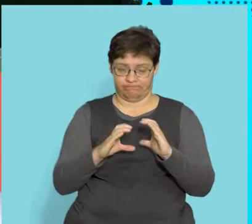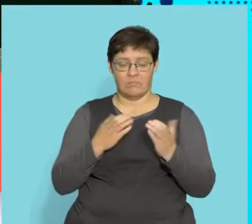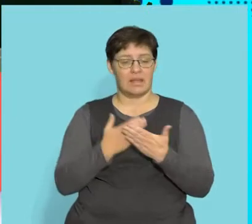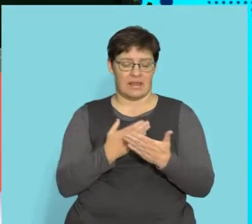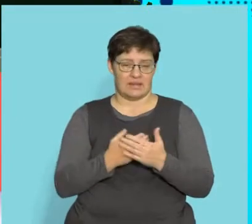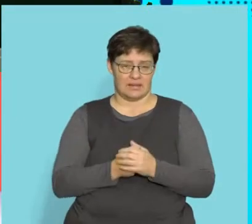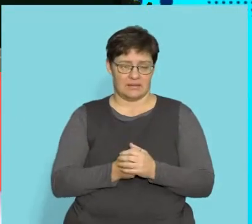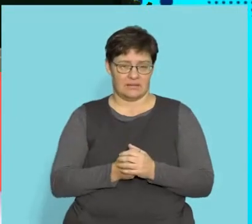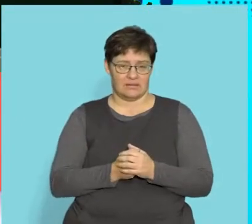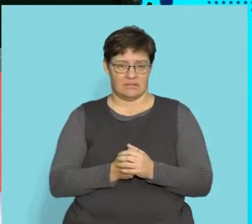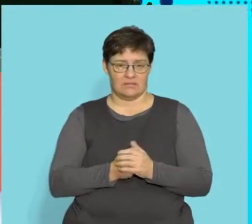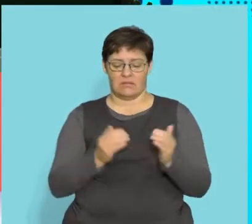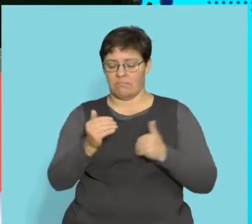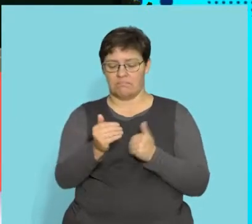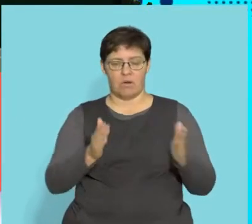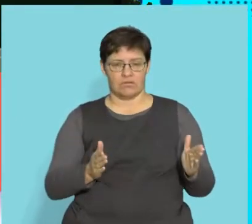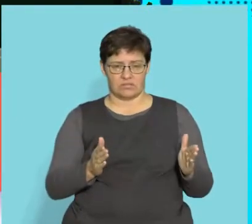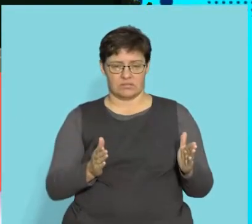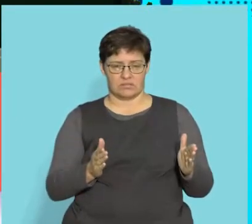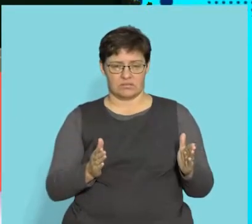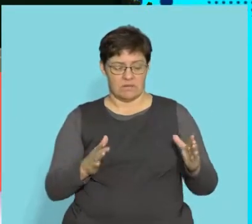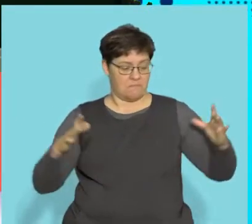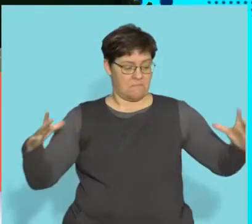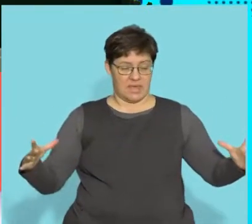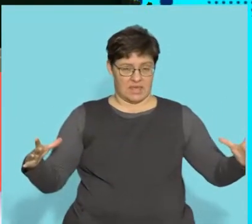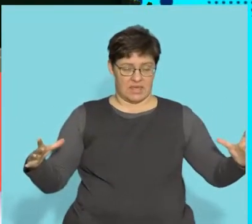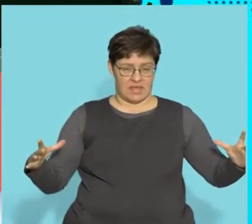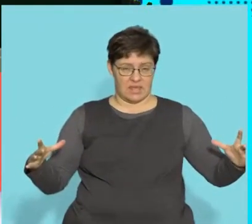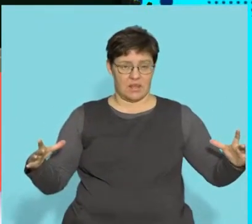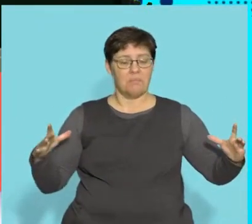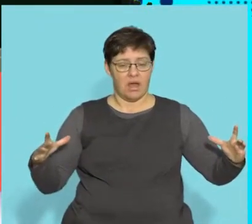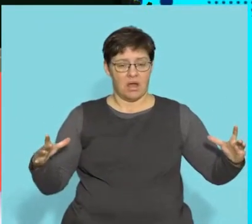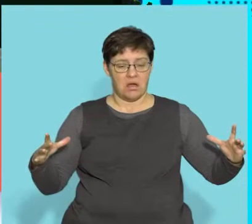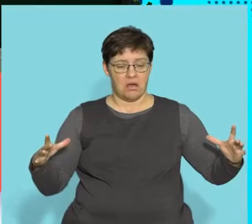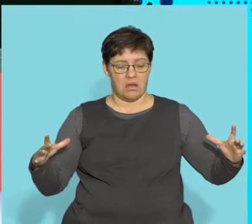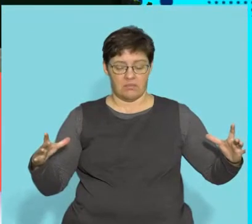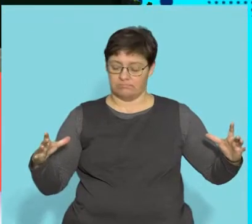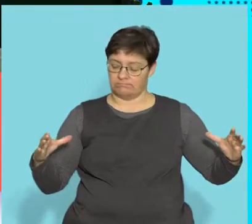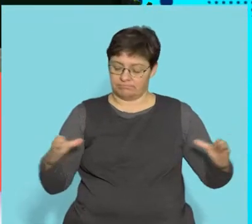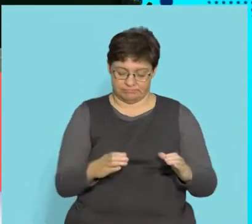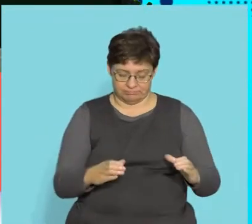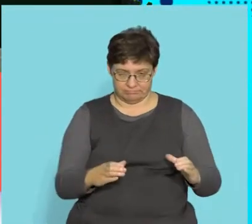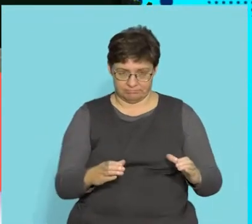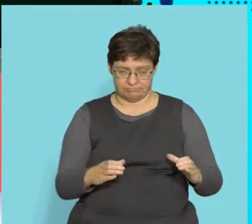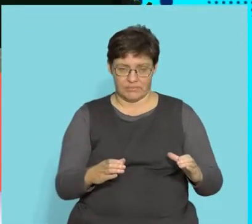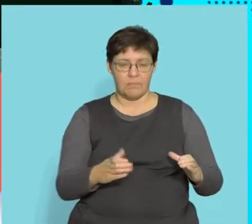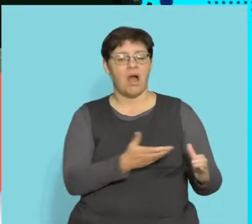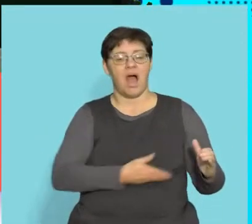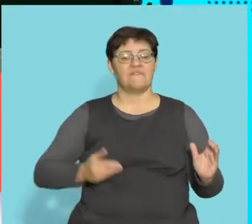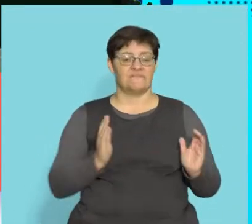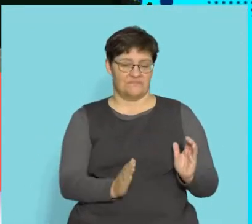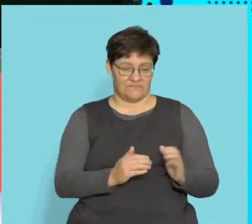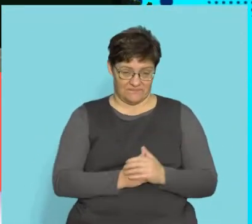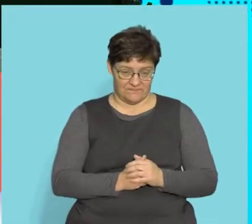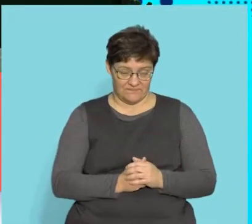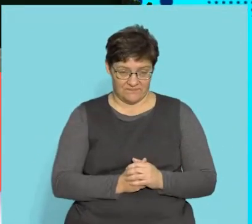So obviously, I can imagine a box being 2 times larger, but also I can imagine the lengths of a box and the dimensions of a